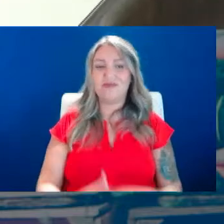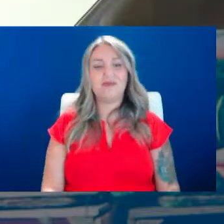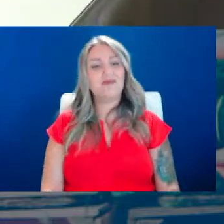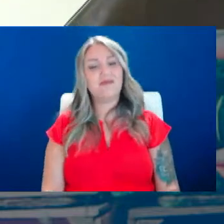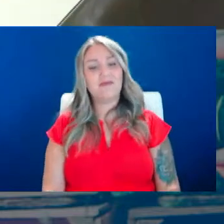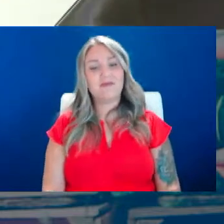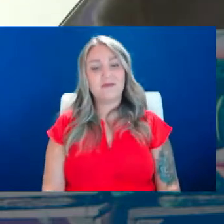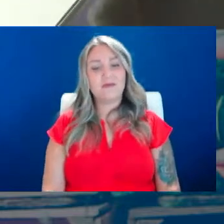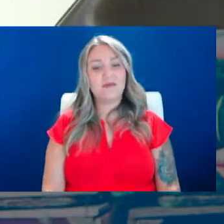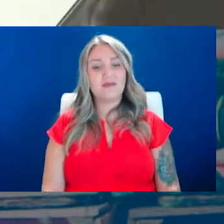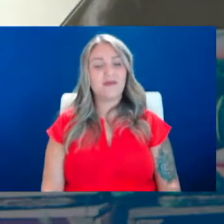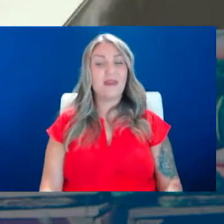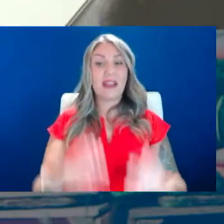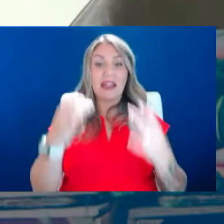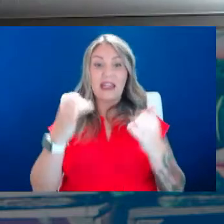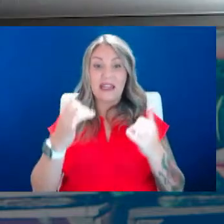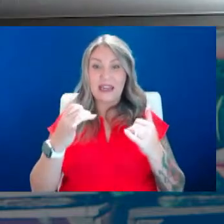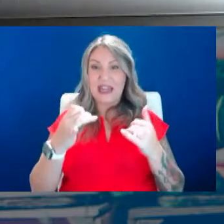go ahead and get that sliced up.